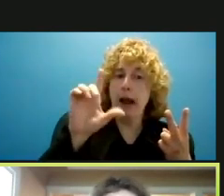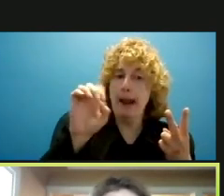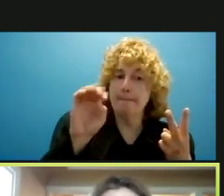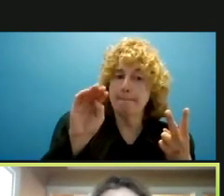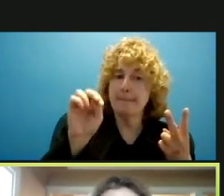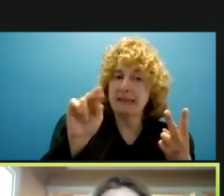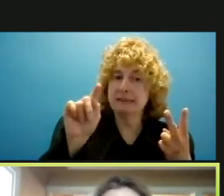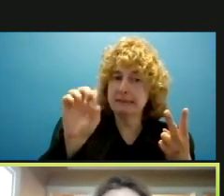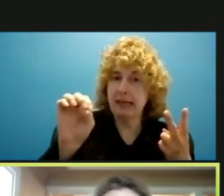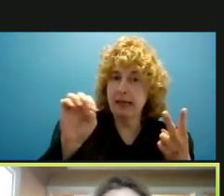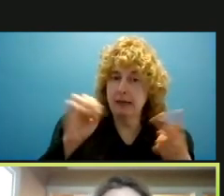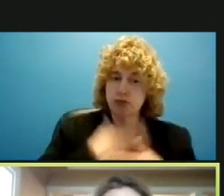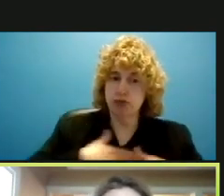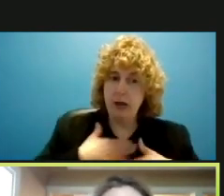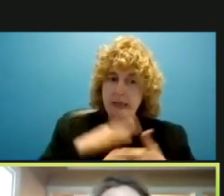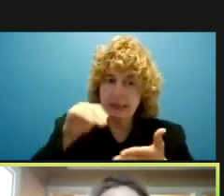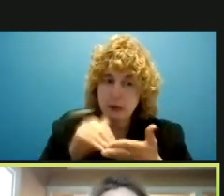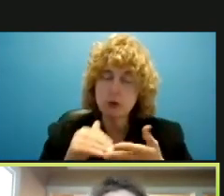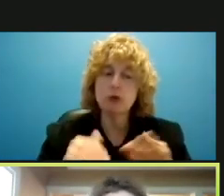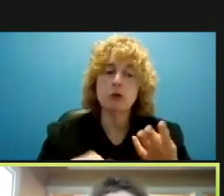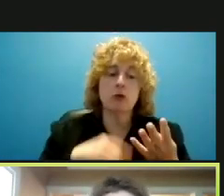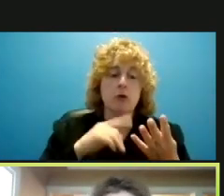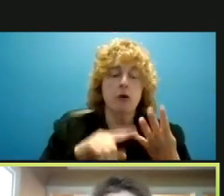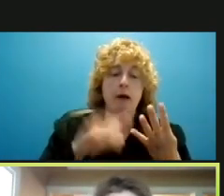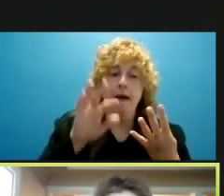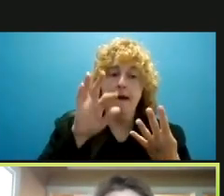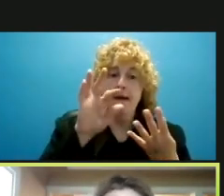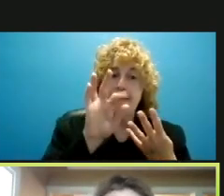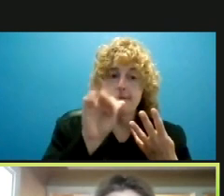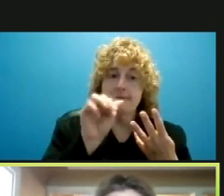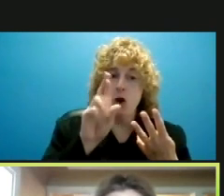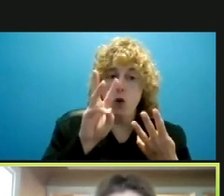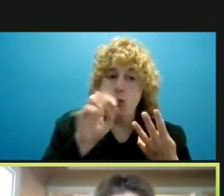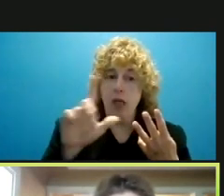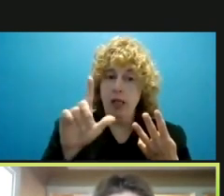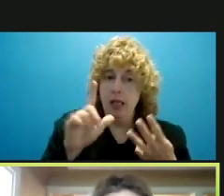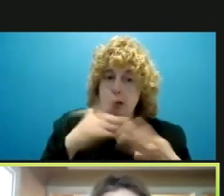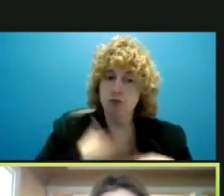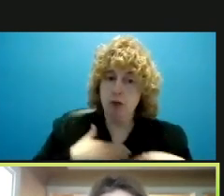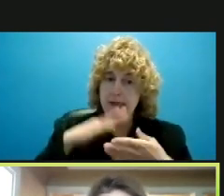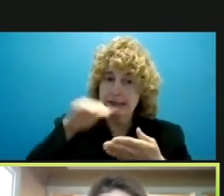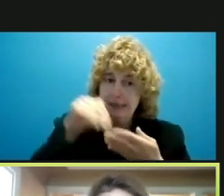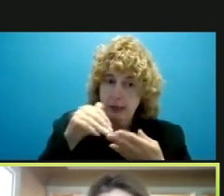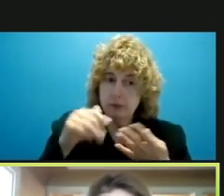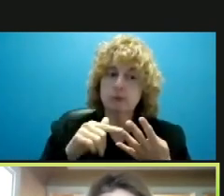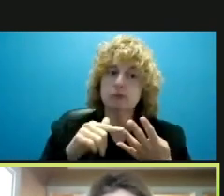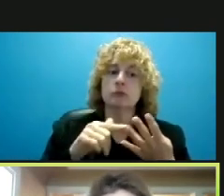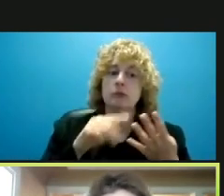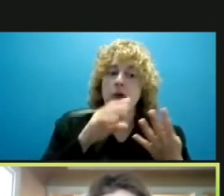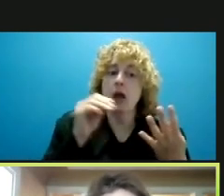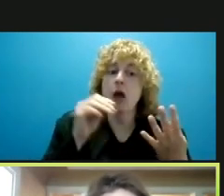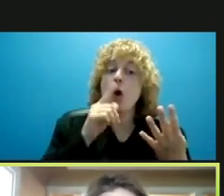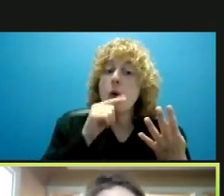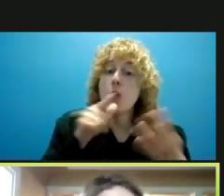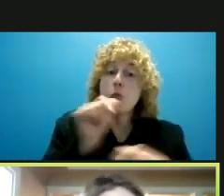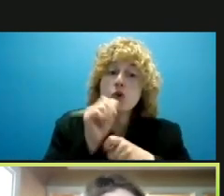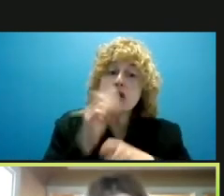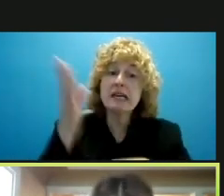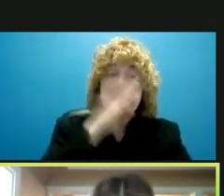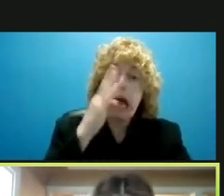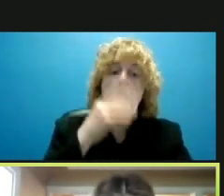Monday through Friday from 9 to 1. And if you are a person who works during the day, we have additional evening locations. The